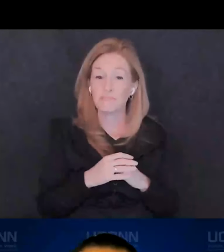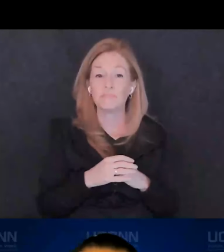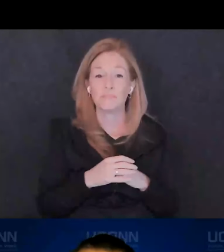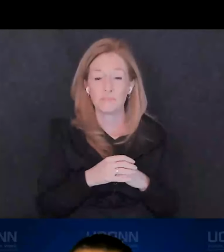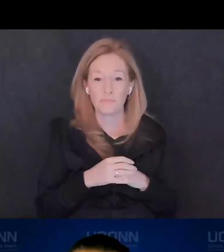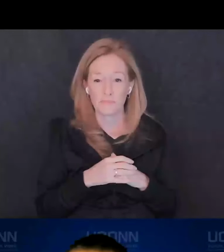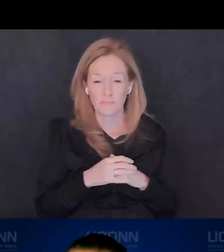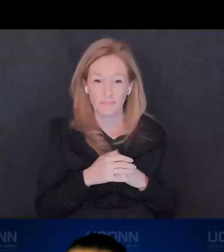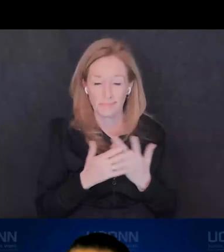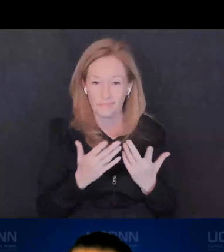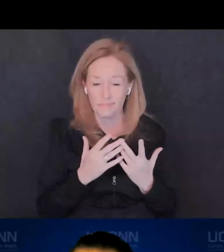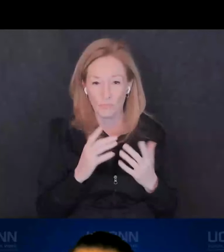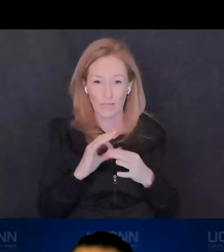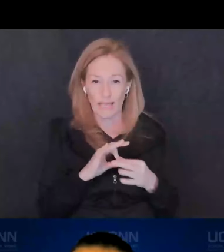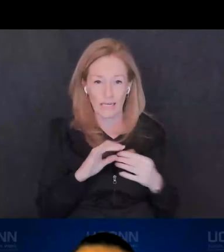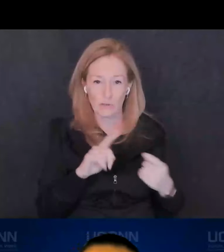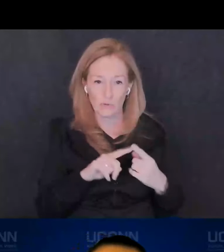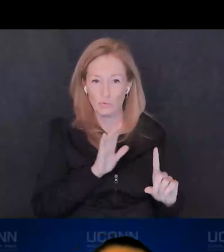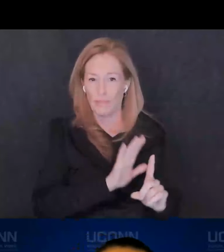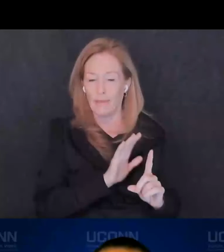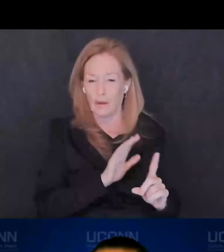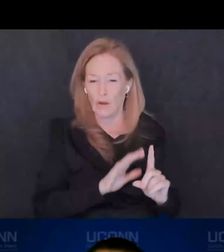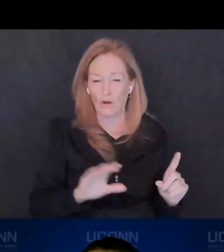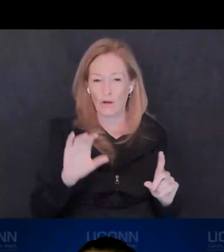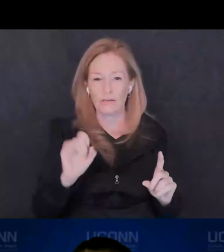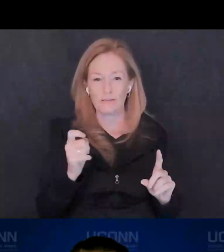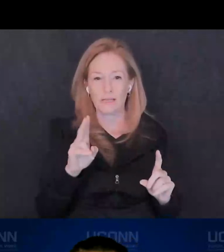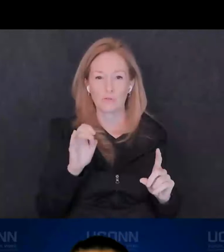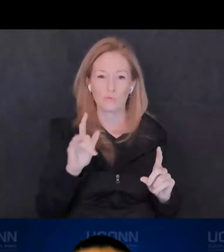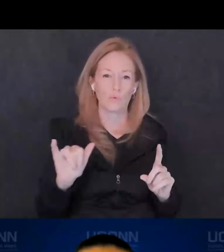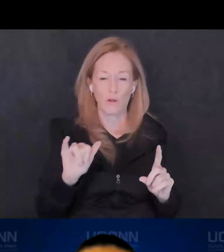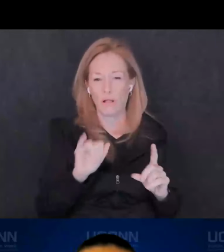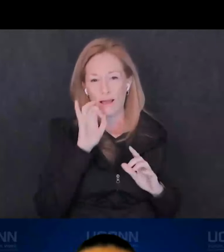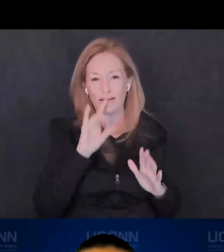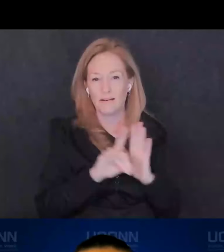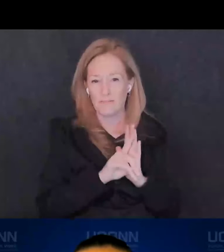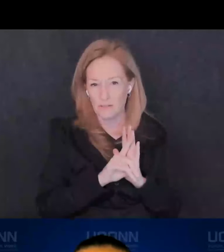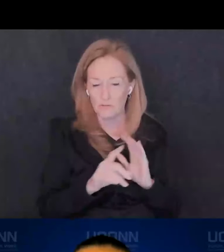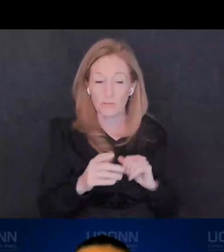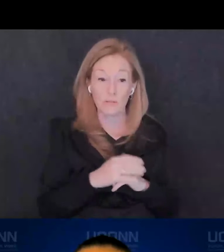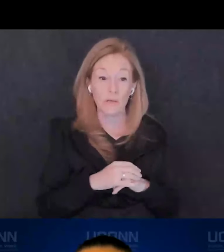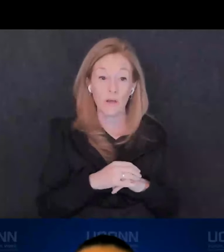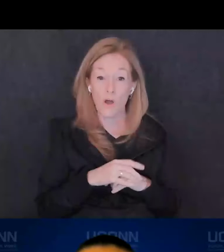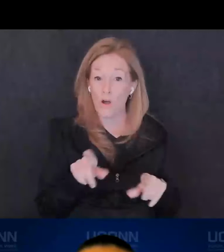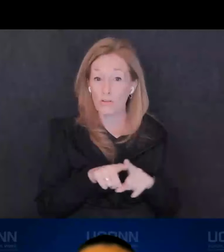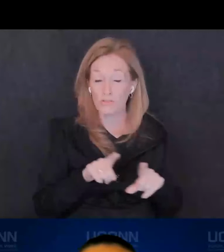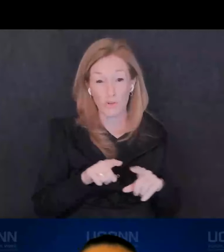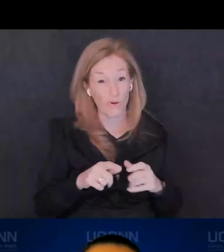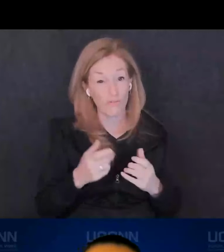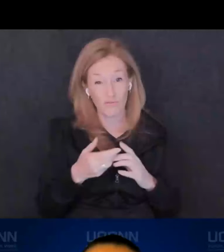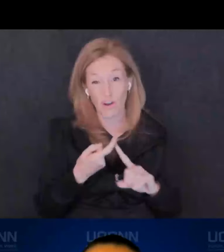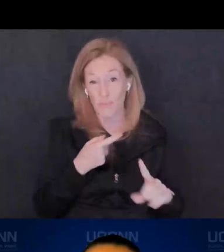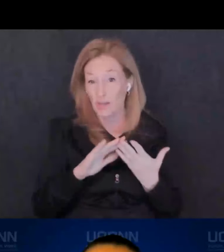their sexual orientation or gender identity. They could also be ostracized from community in general if they're living